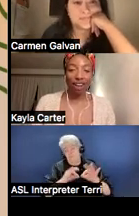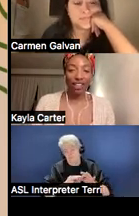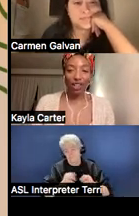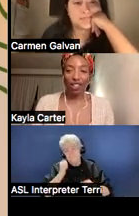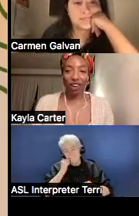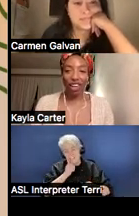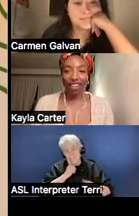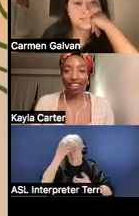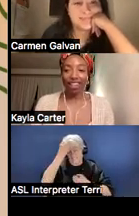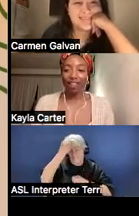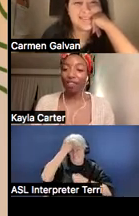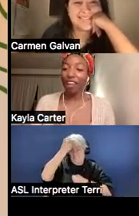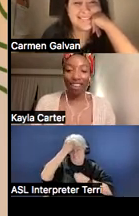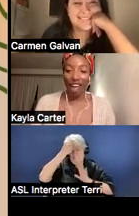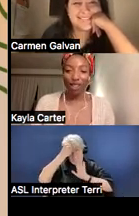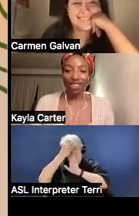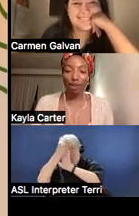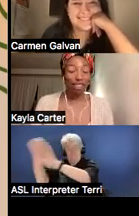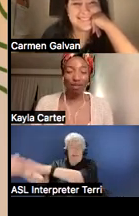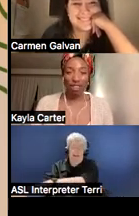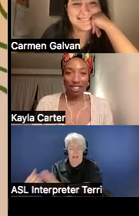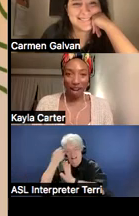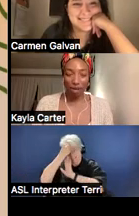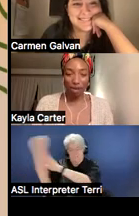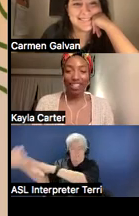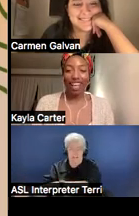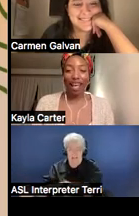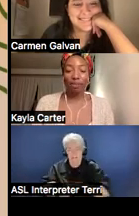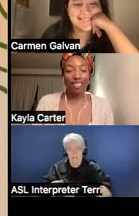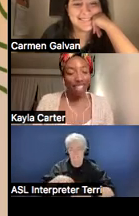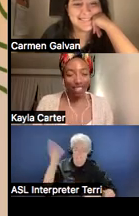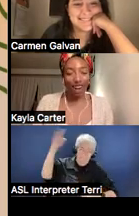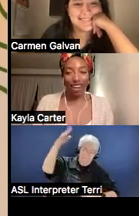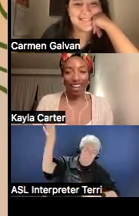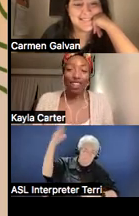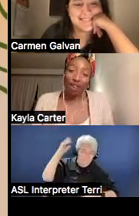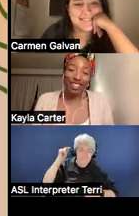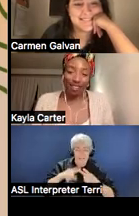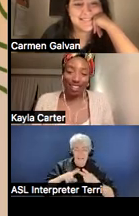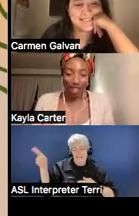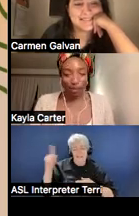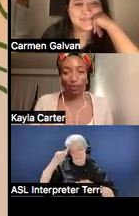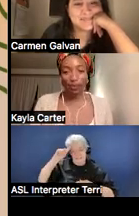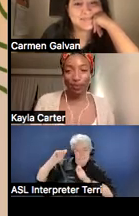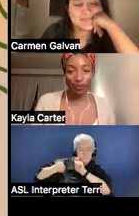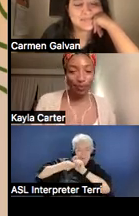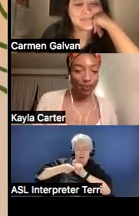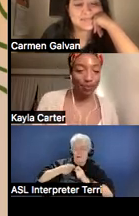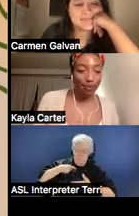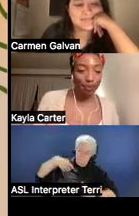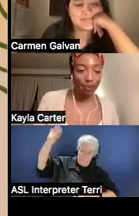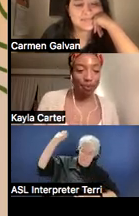the colonizer in your head. If nothing else, make them feel terrible, because they started it and you get to finish it.